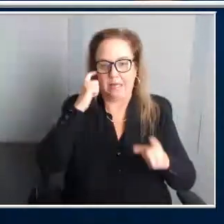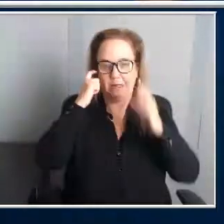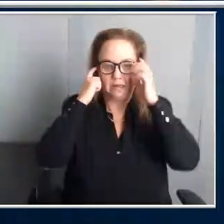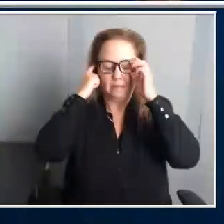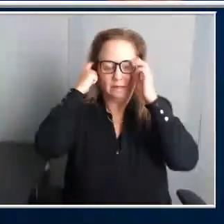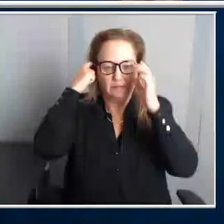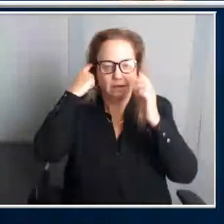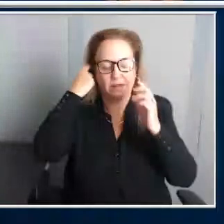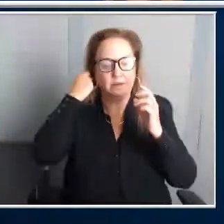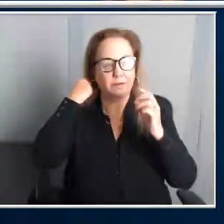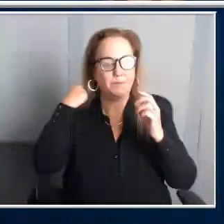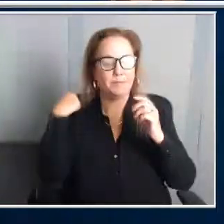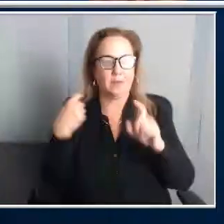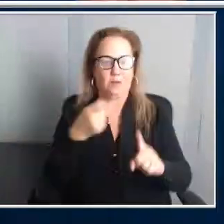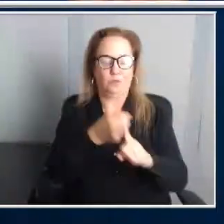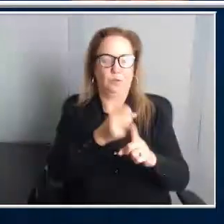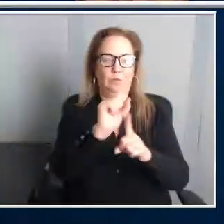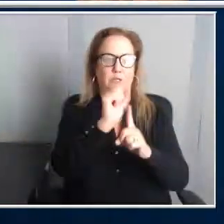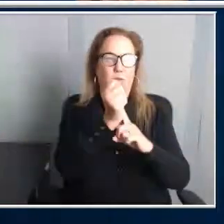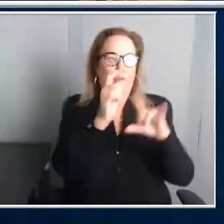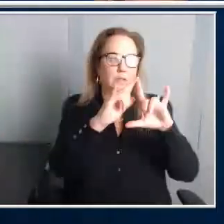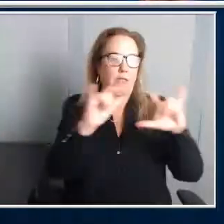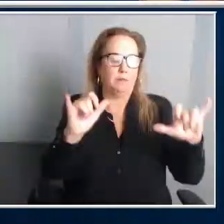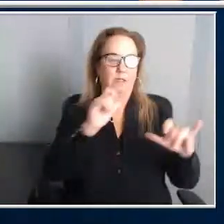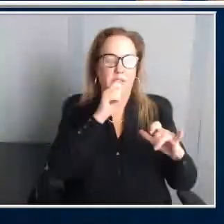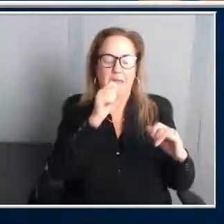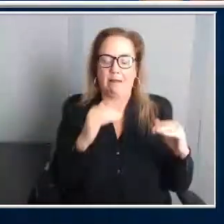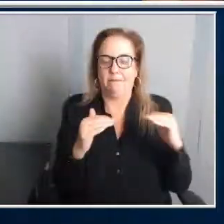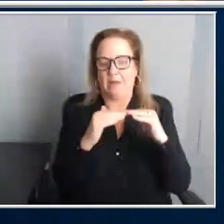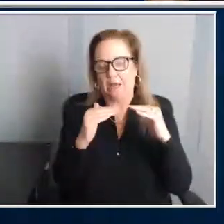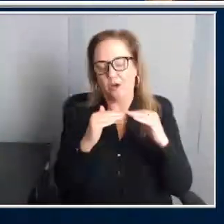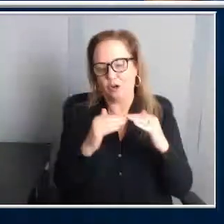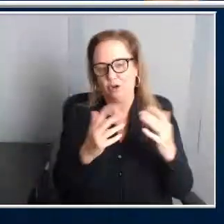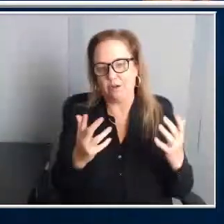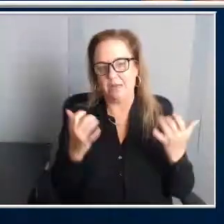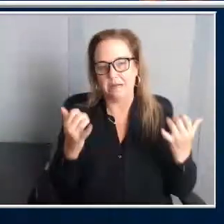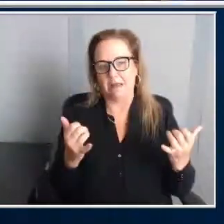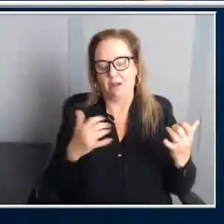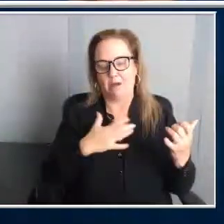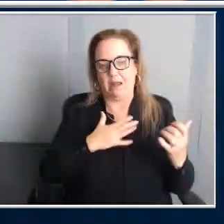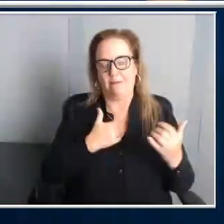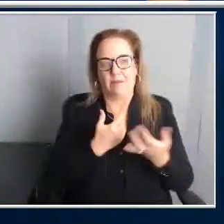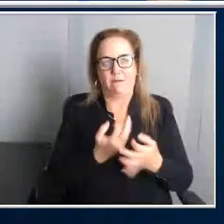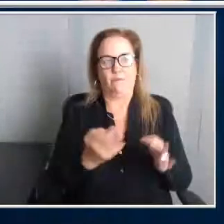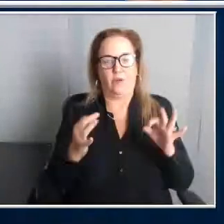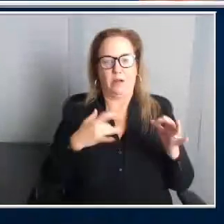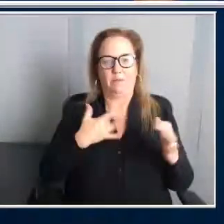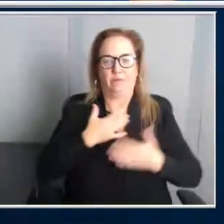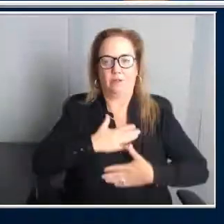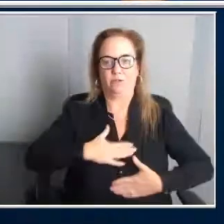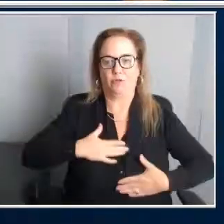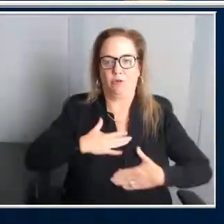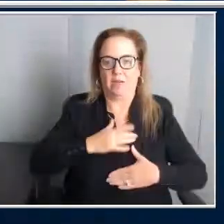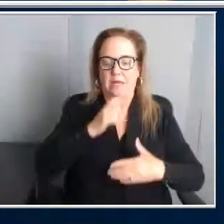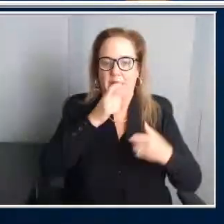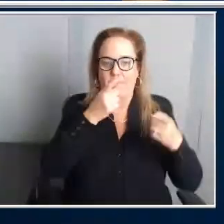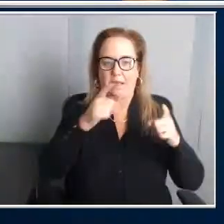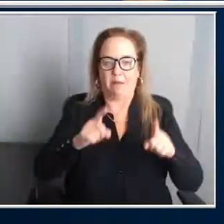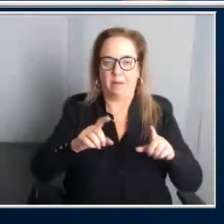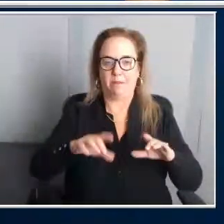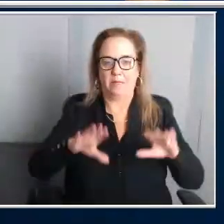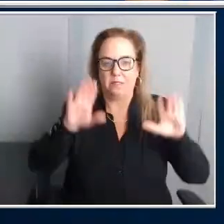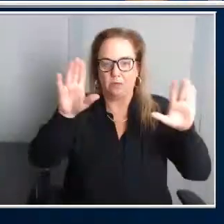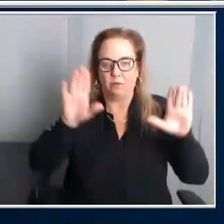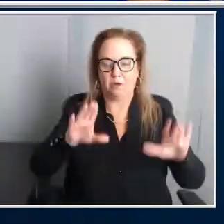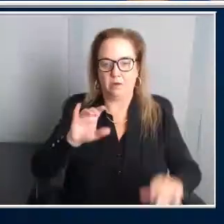came together, and that just seems so unfair. And now to have that freedom to feel joy and not have that happen is incredible.